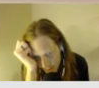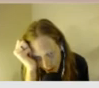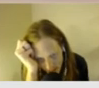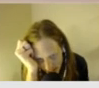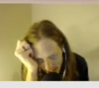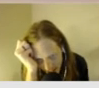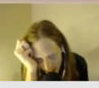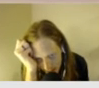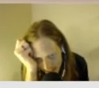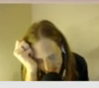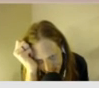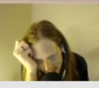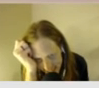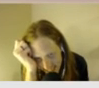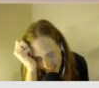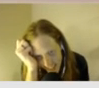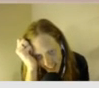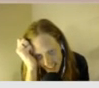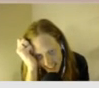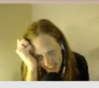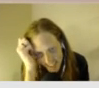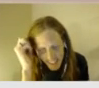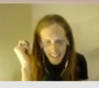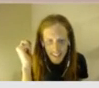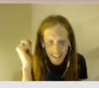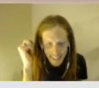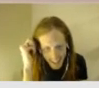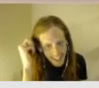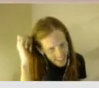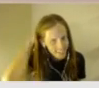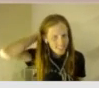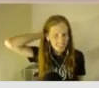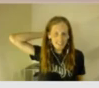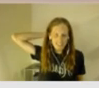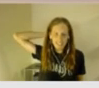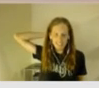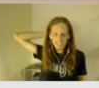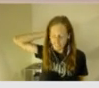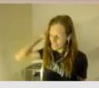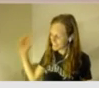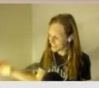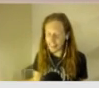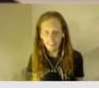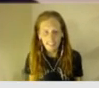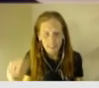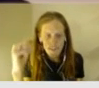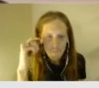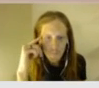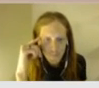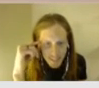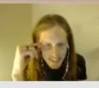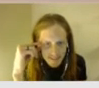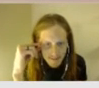I'm hungry right now. I don't want to deal with this. And it's a state of limbo. Yeah, you're suspended. And I think, you know, people who are trying to make